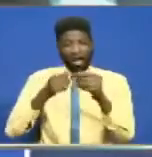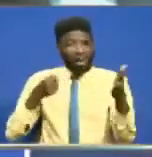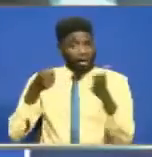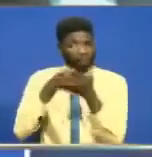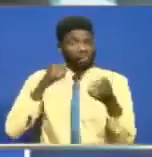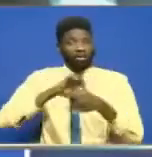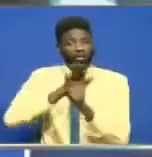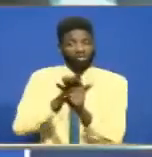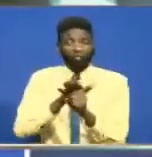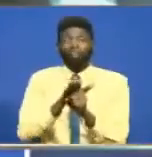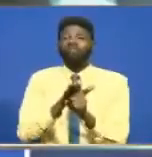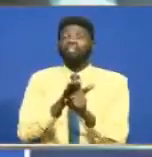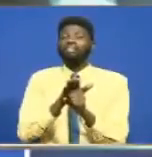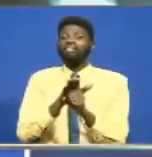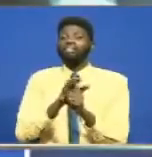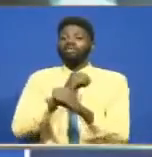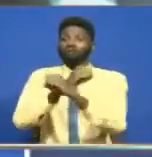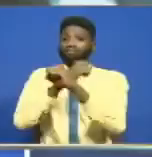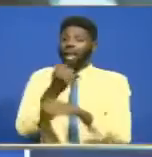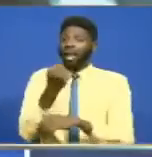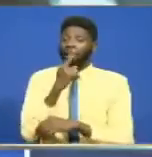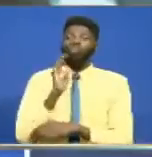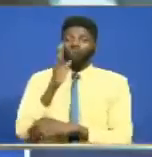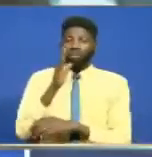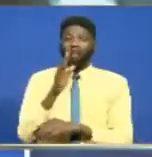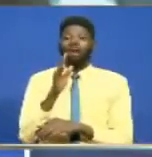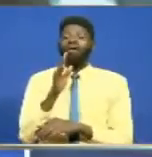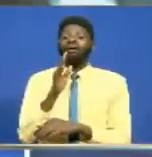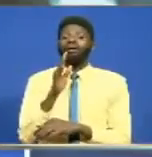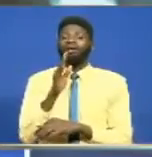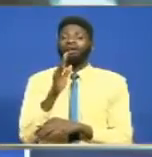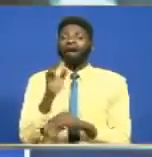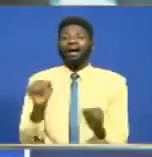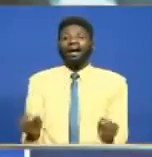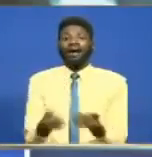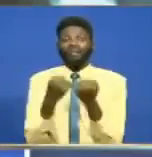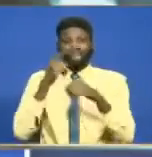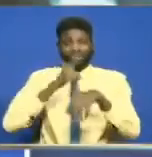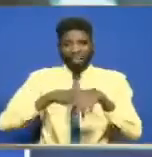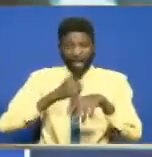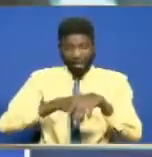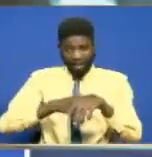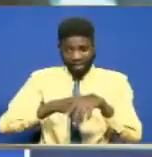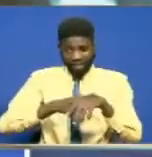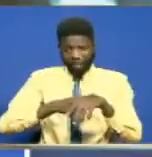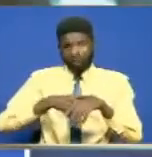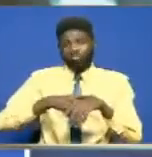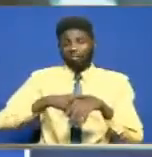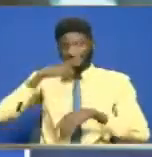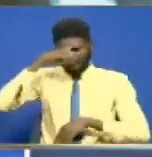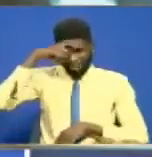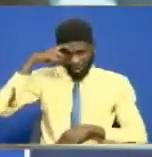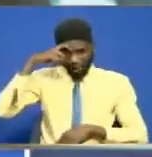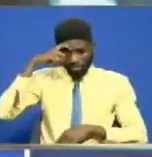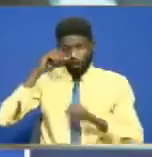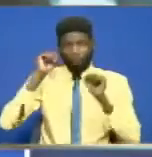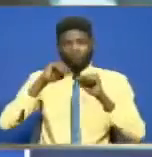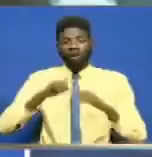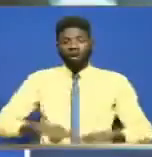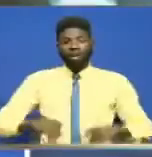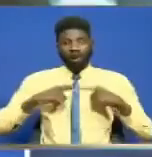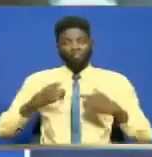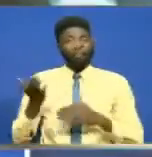COVID-19 vaccine will kick in significantly over summer and life should be back to normal by next winter. Last